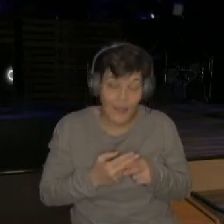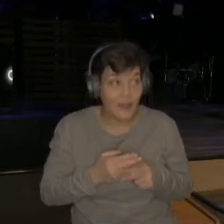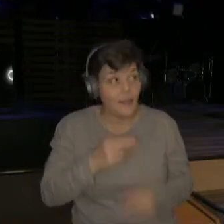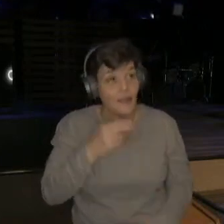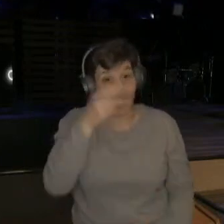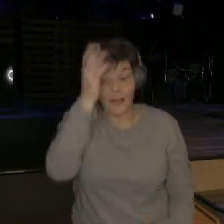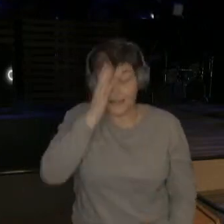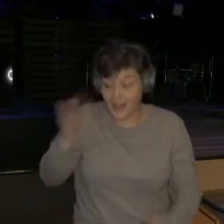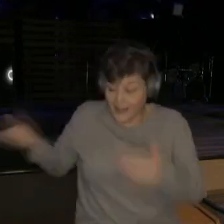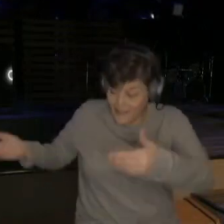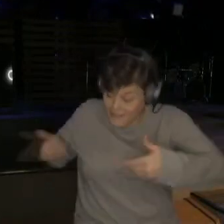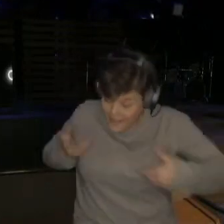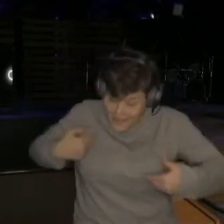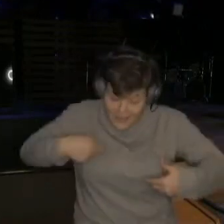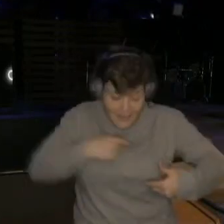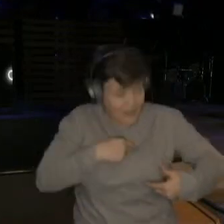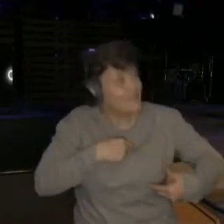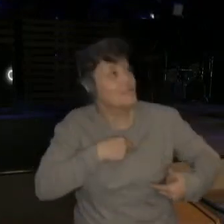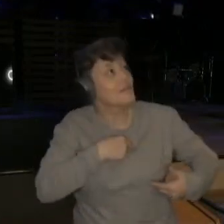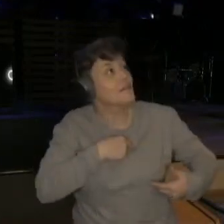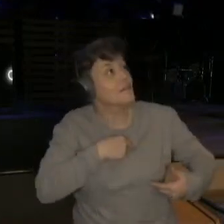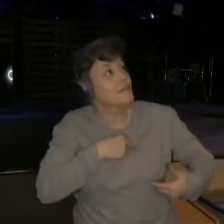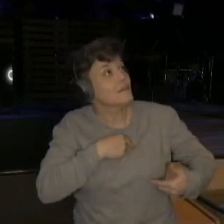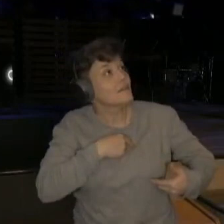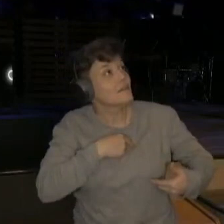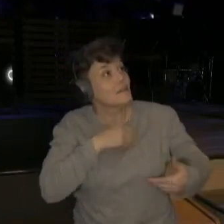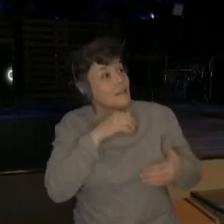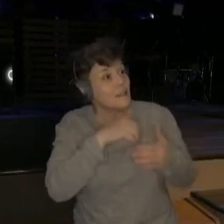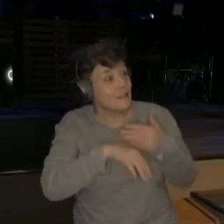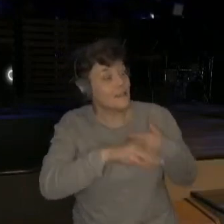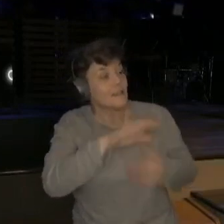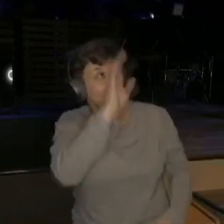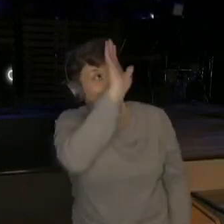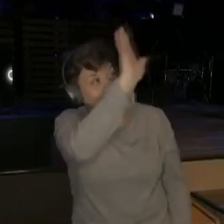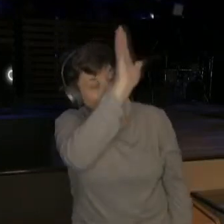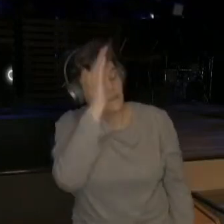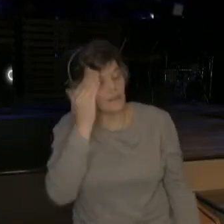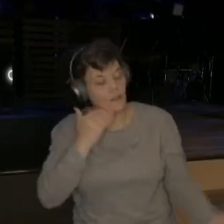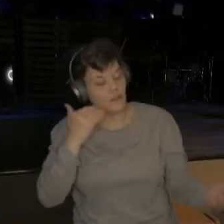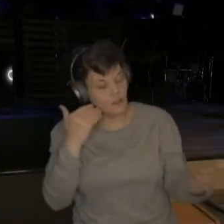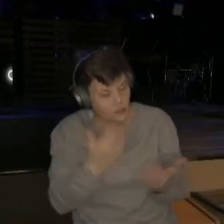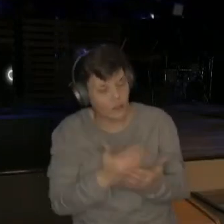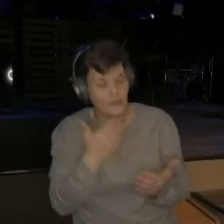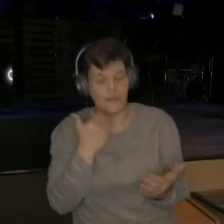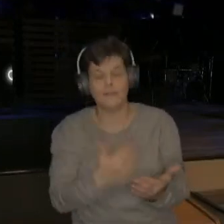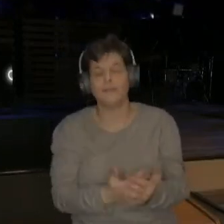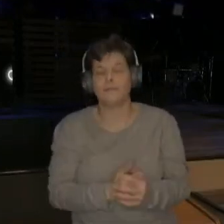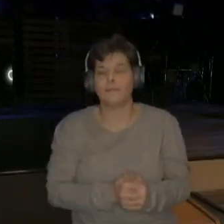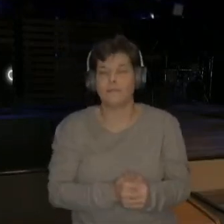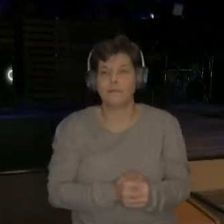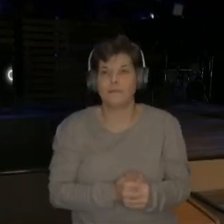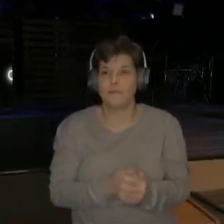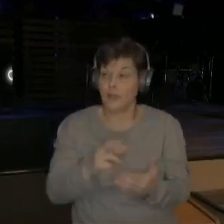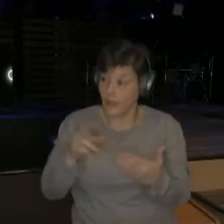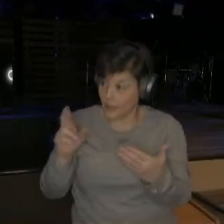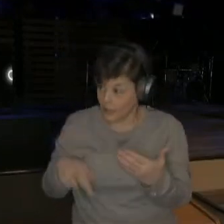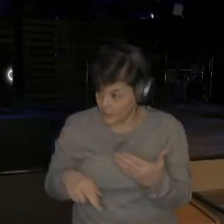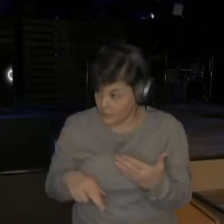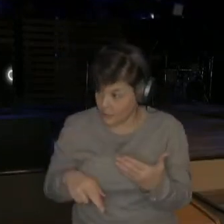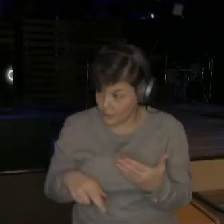glorious manifestation of his goodness. And as a result of this, he has given you